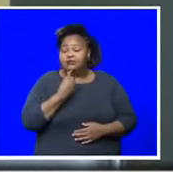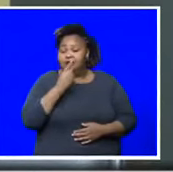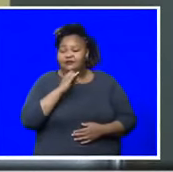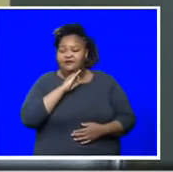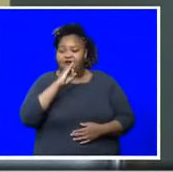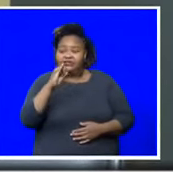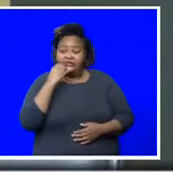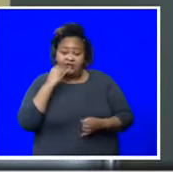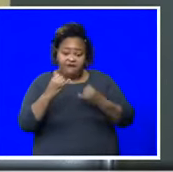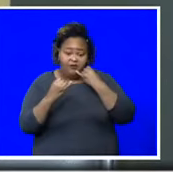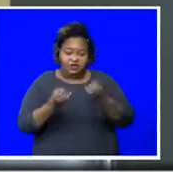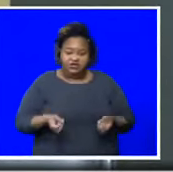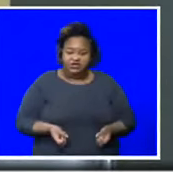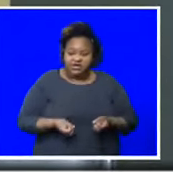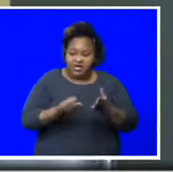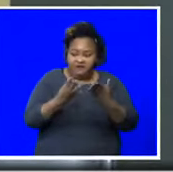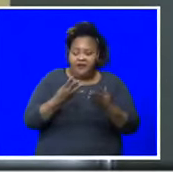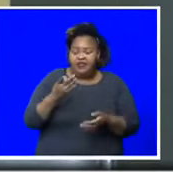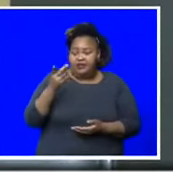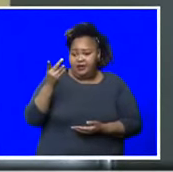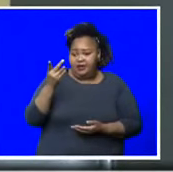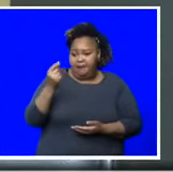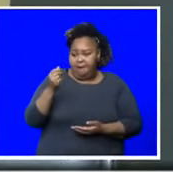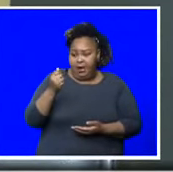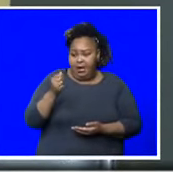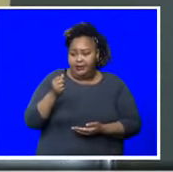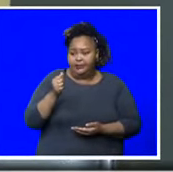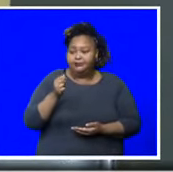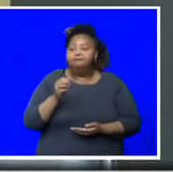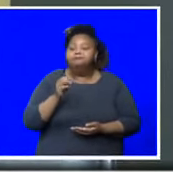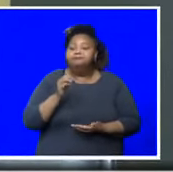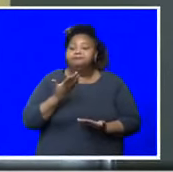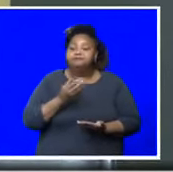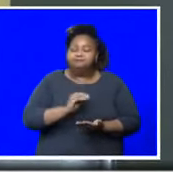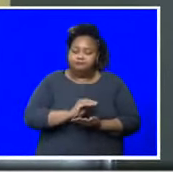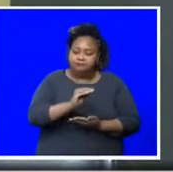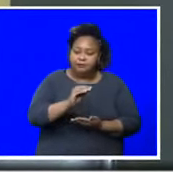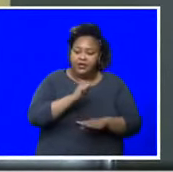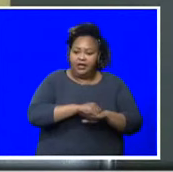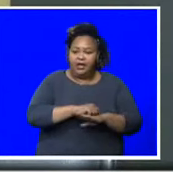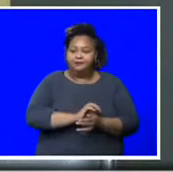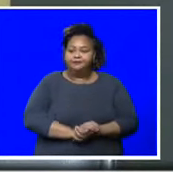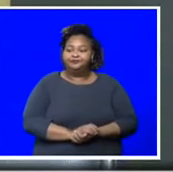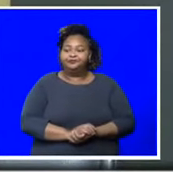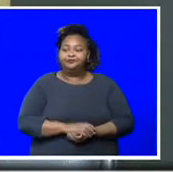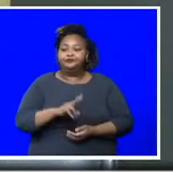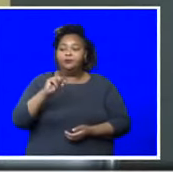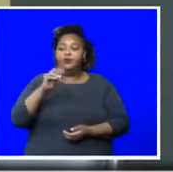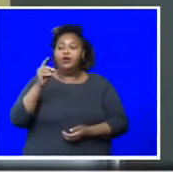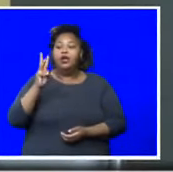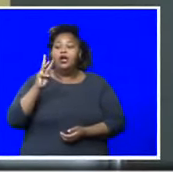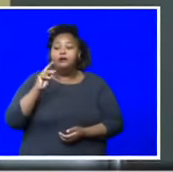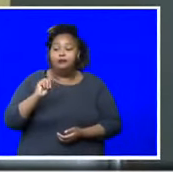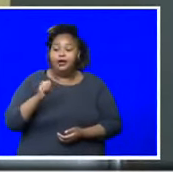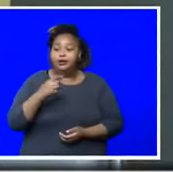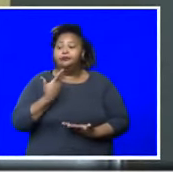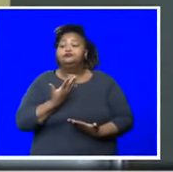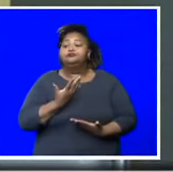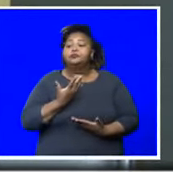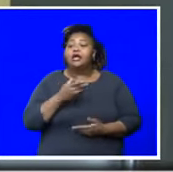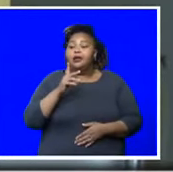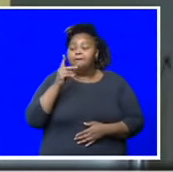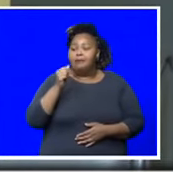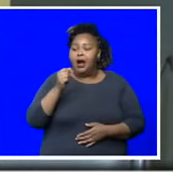bathole more. Sithi nje siyi-NDMA yasivetele ukuthi imali yethu lesiyikhiphako i-fixed at 700 per